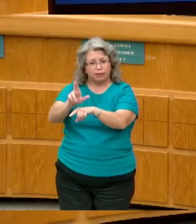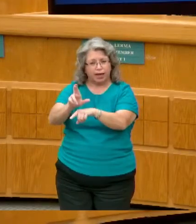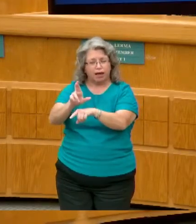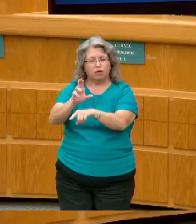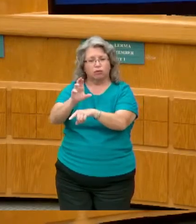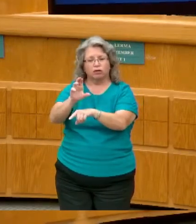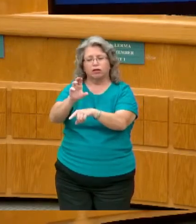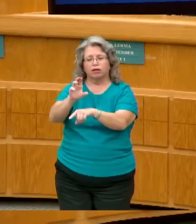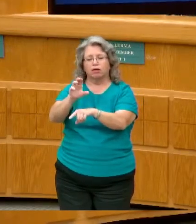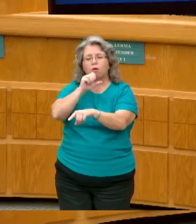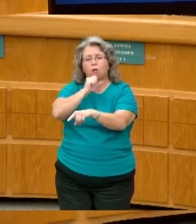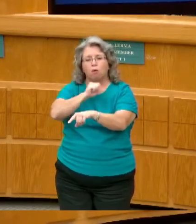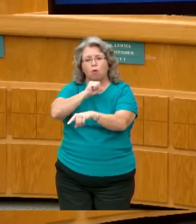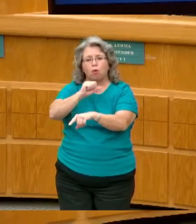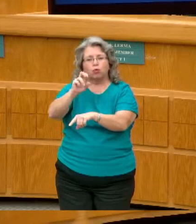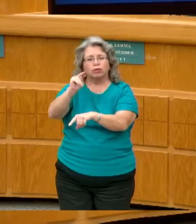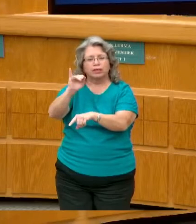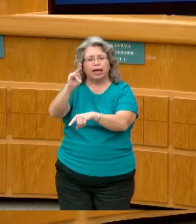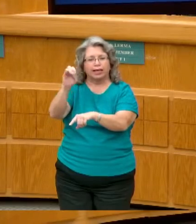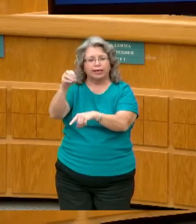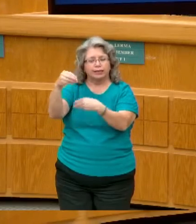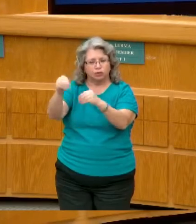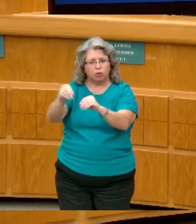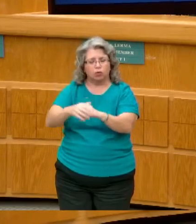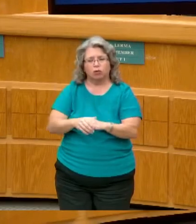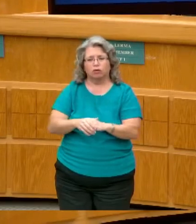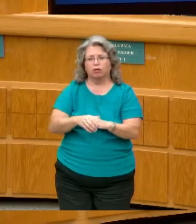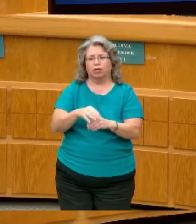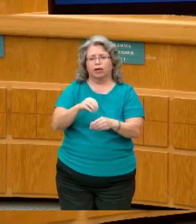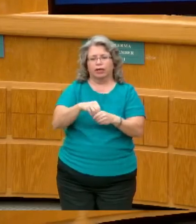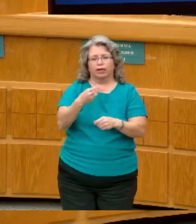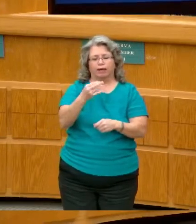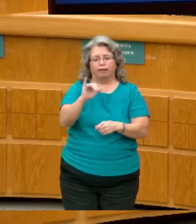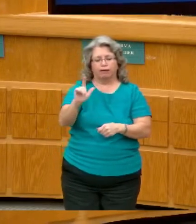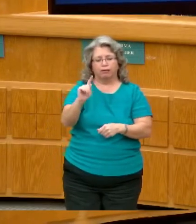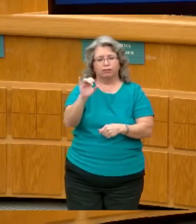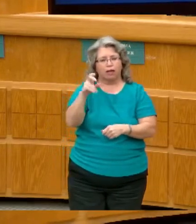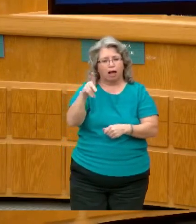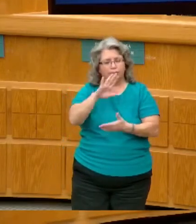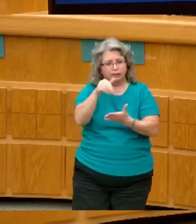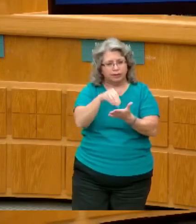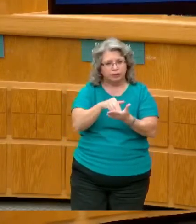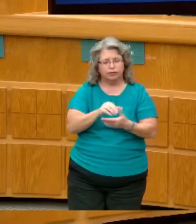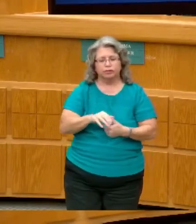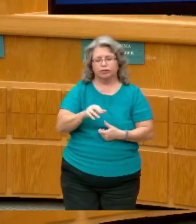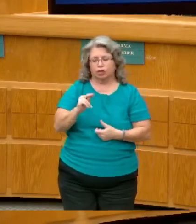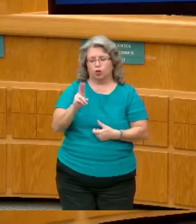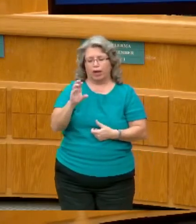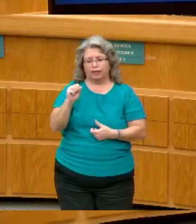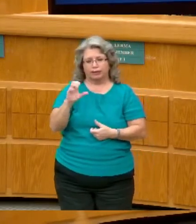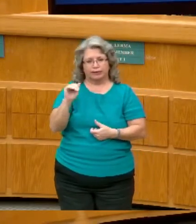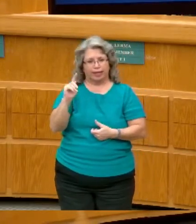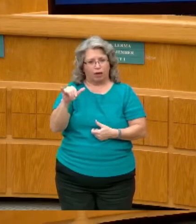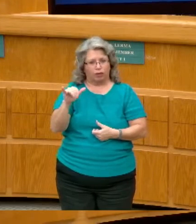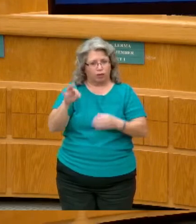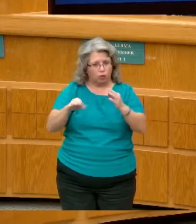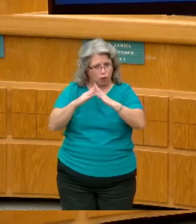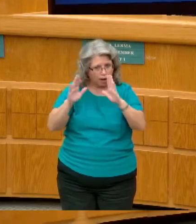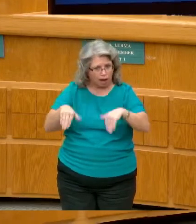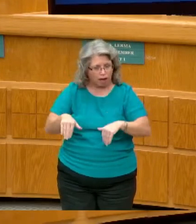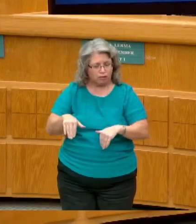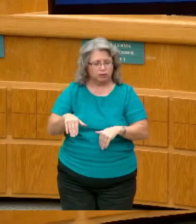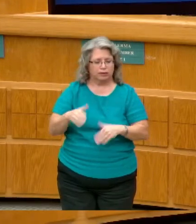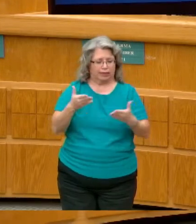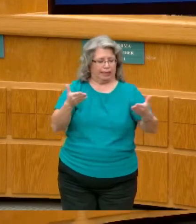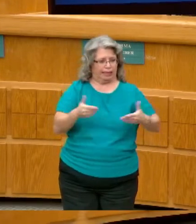at the Hilltop Community Center in Annabelle. We're at the Nueces County Courthouse as well as here at City Hall. And